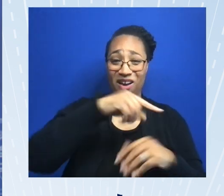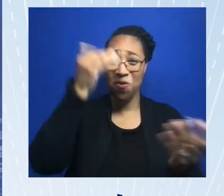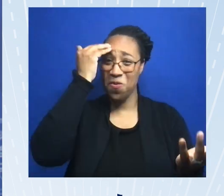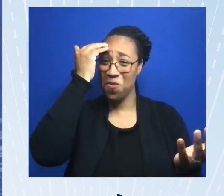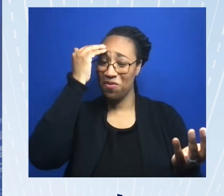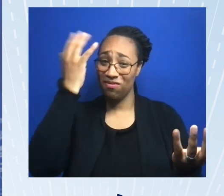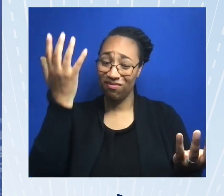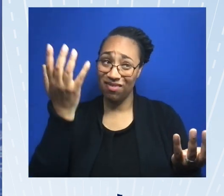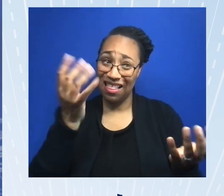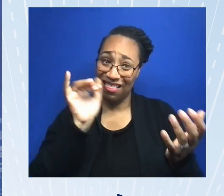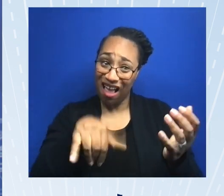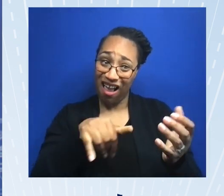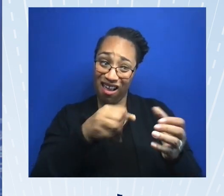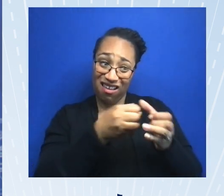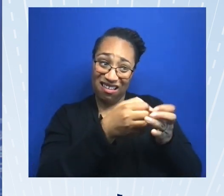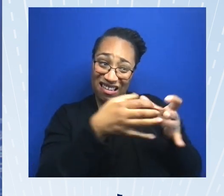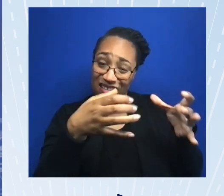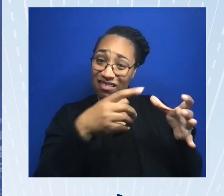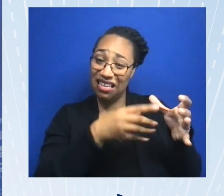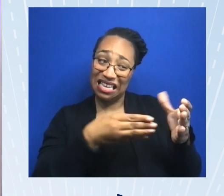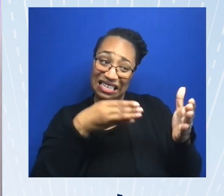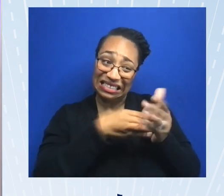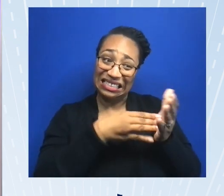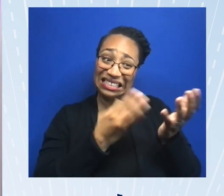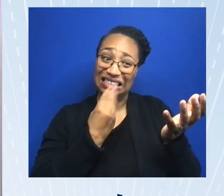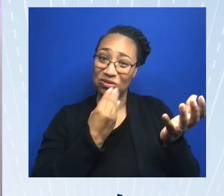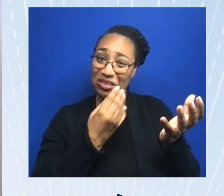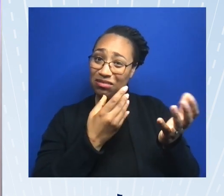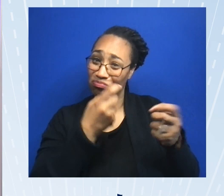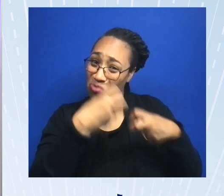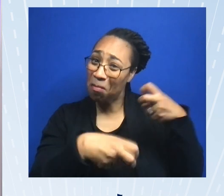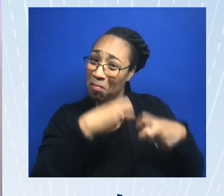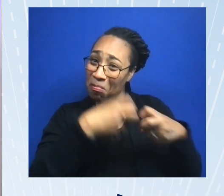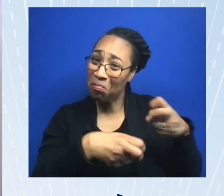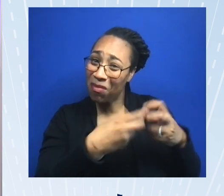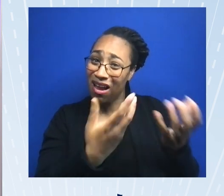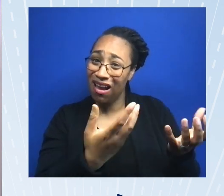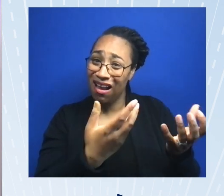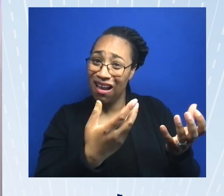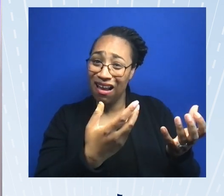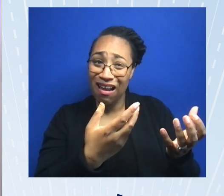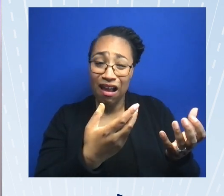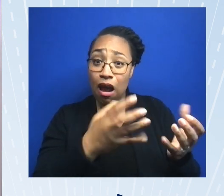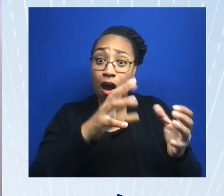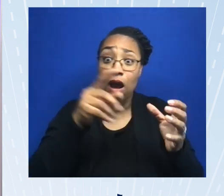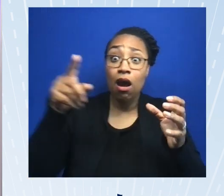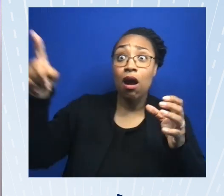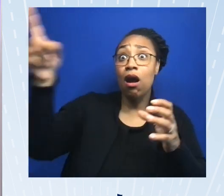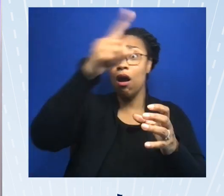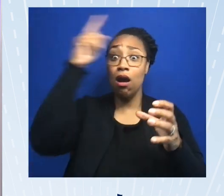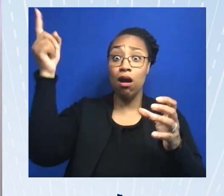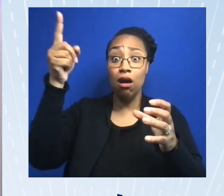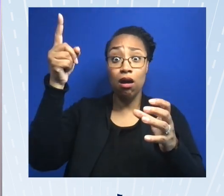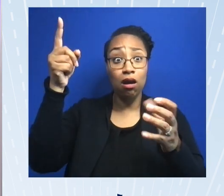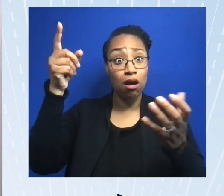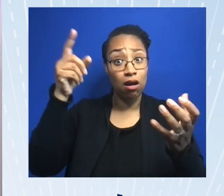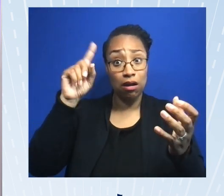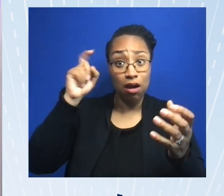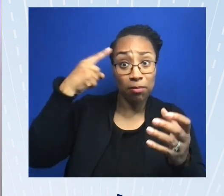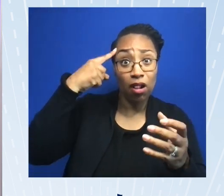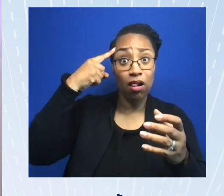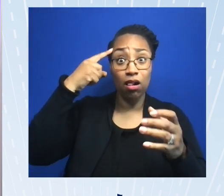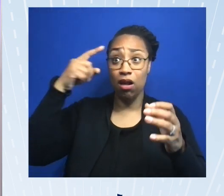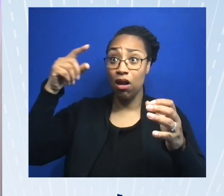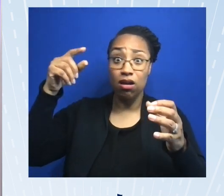the highest level of our nation. On behalf of the millions of Americans whose lives will be impacted by